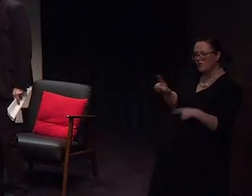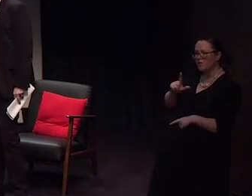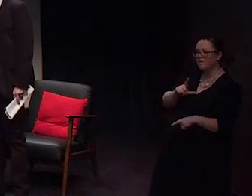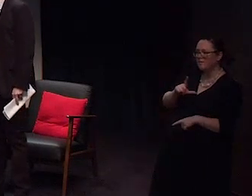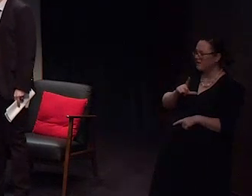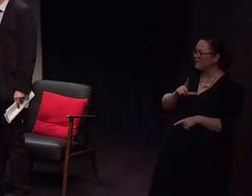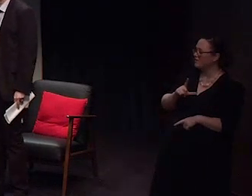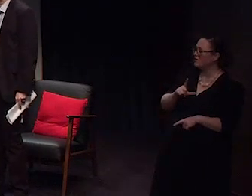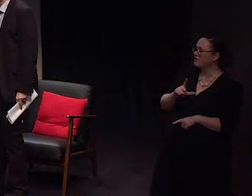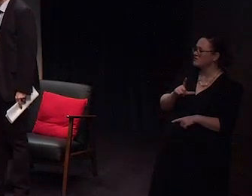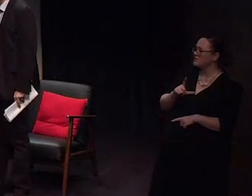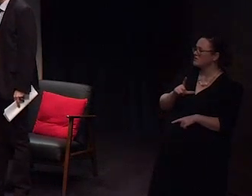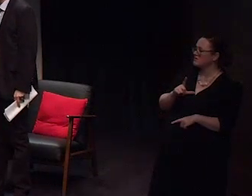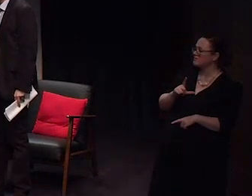assess